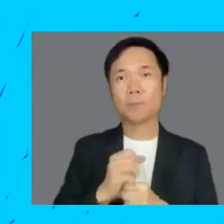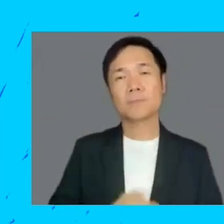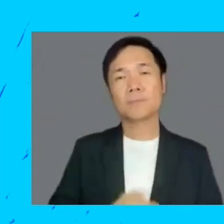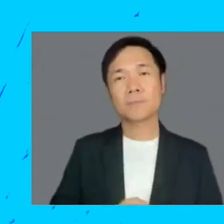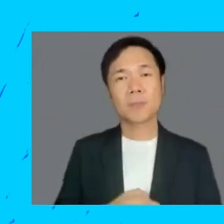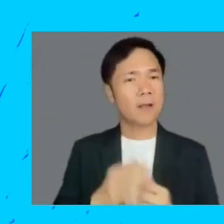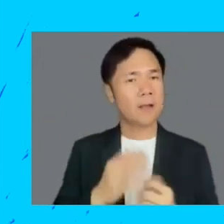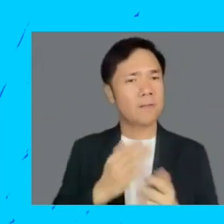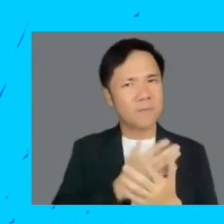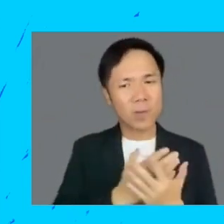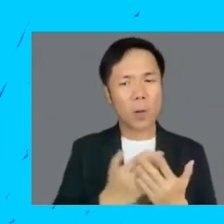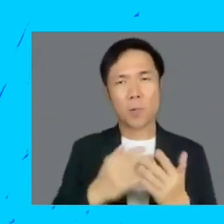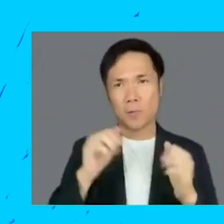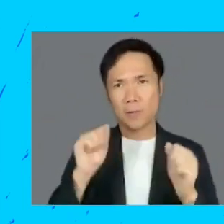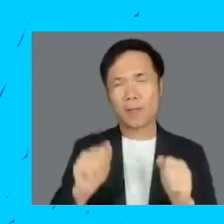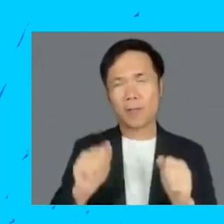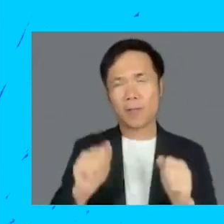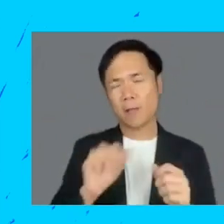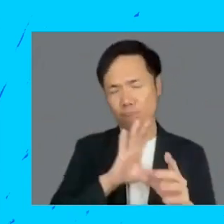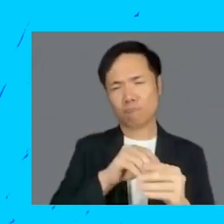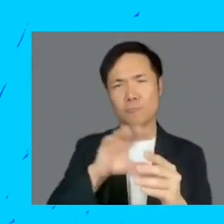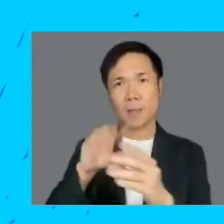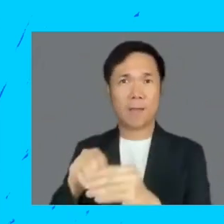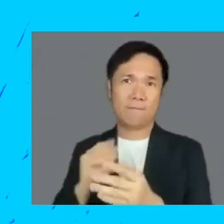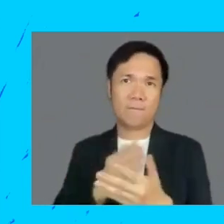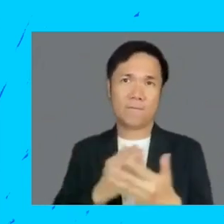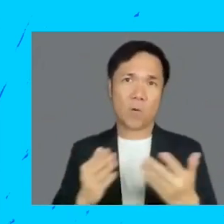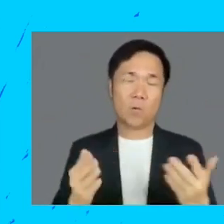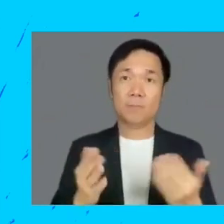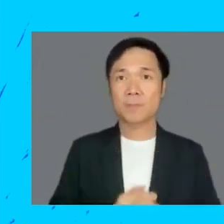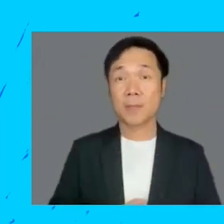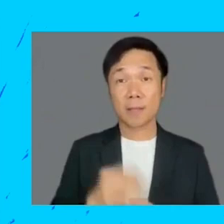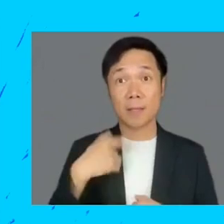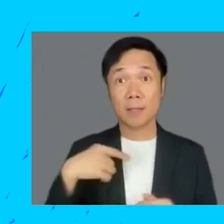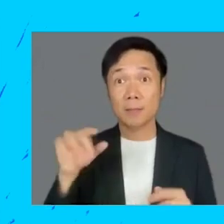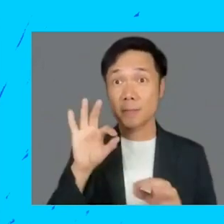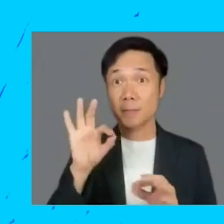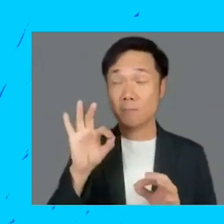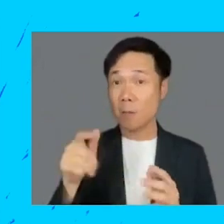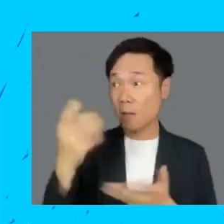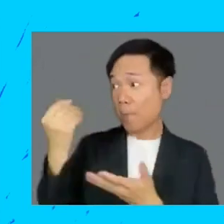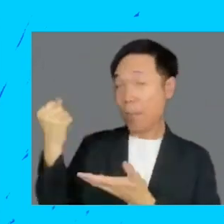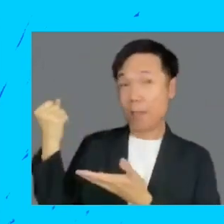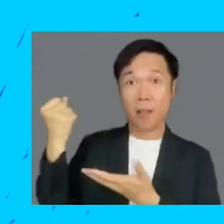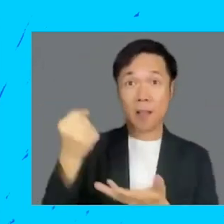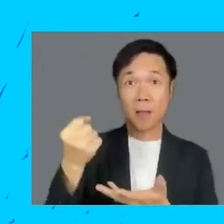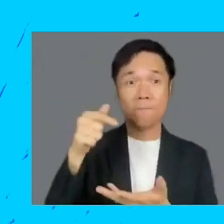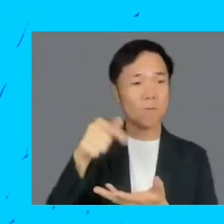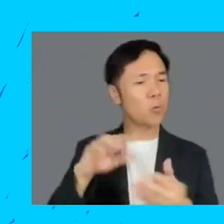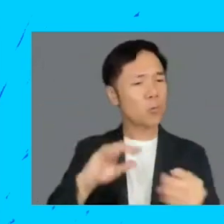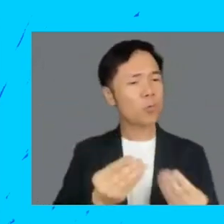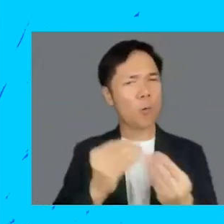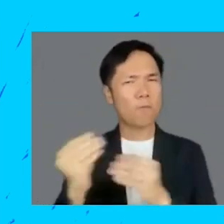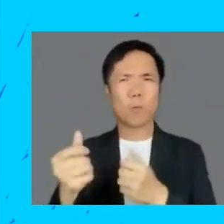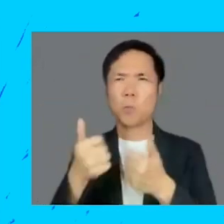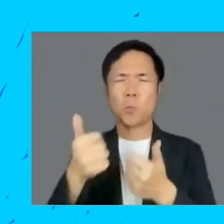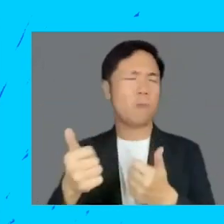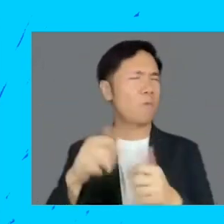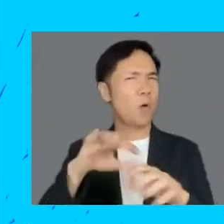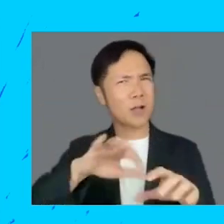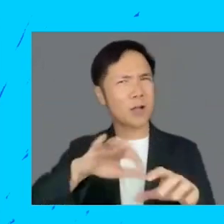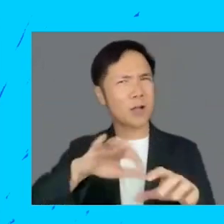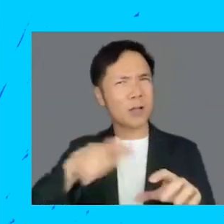fully participate in society. This investment has benefits for national economic growth, especially for countries that are